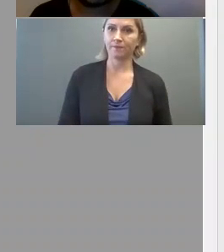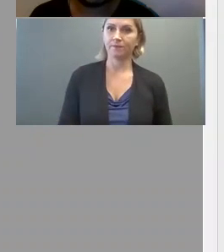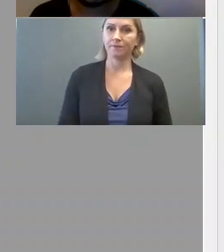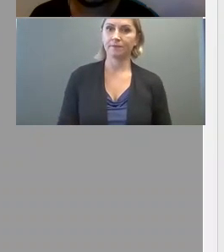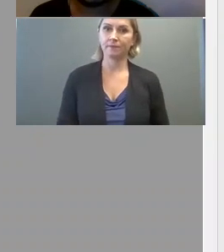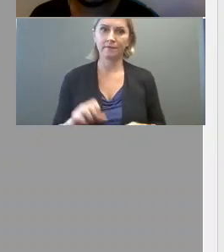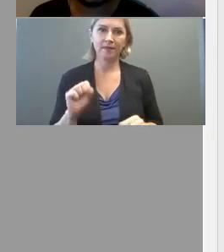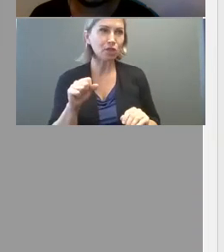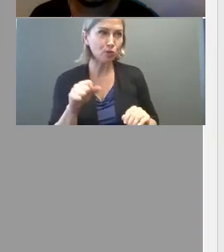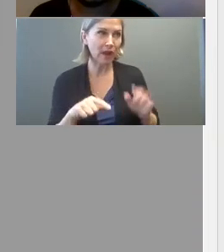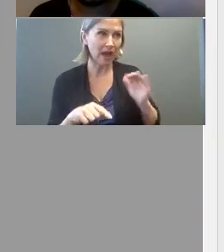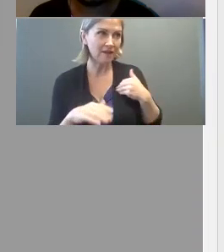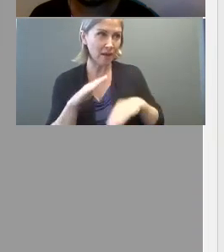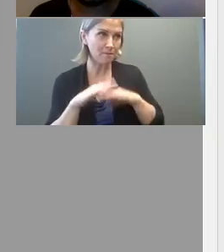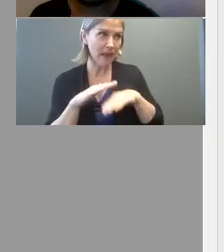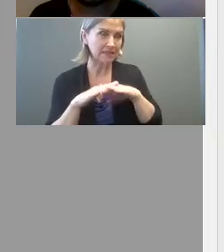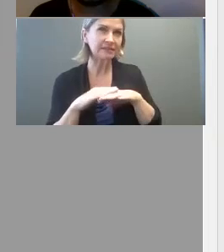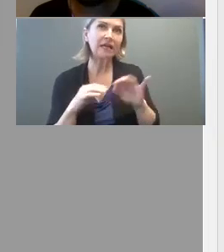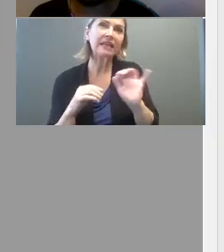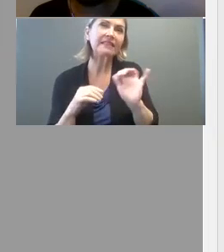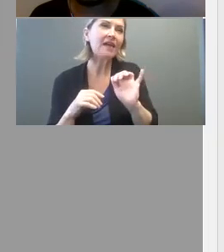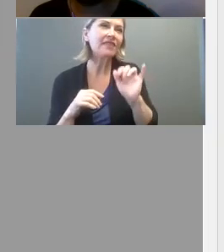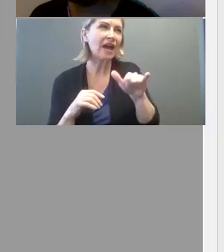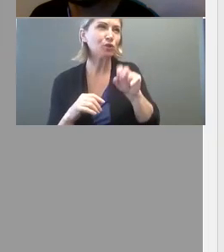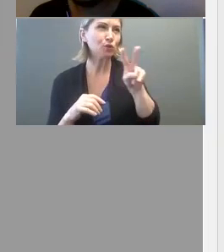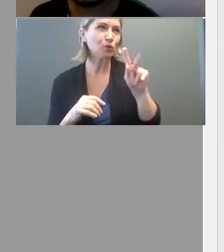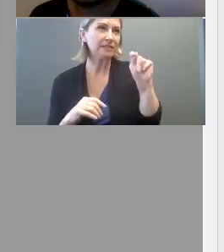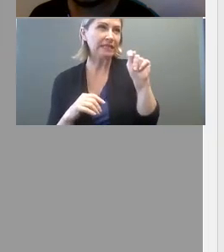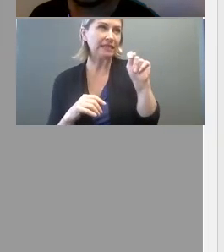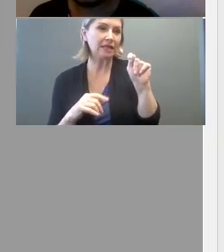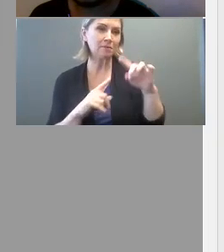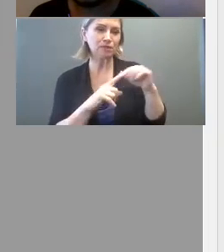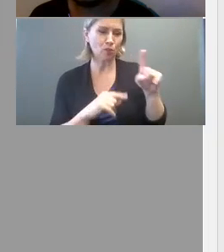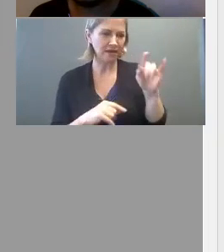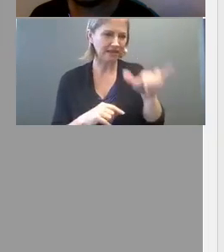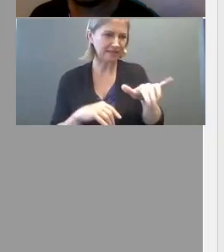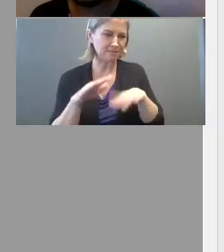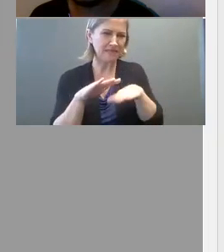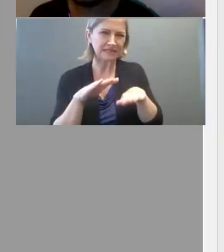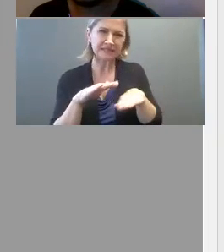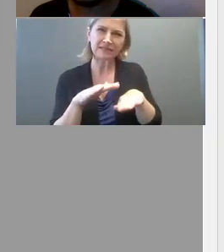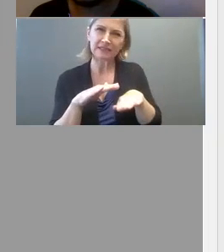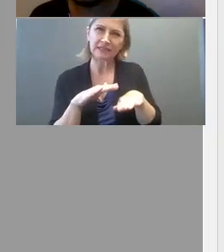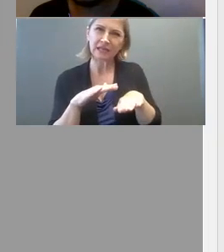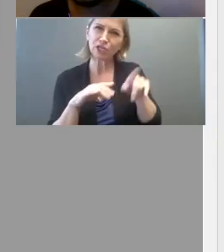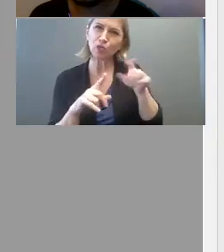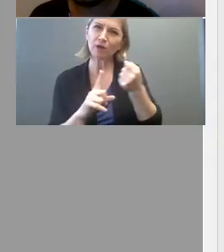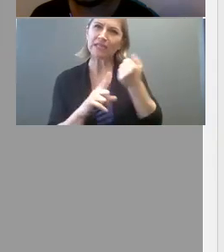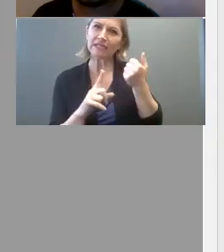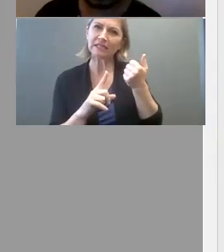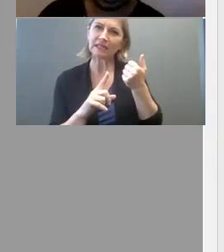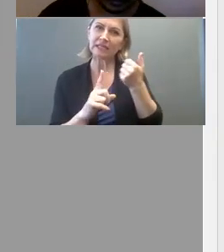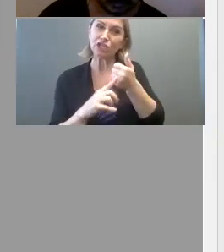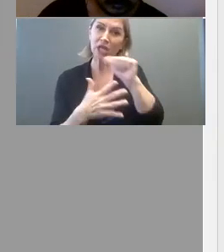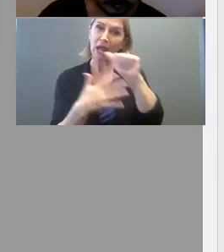Yep, a max would, because like that, because the 2t n over 2 plus 1 is basically, you're going to hit every single element